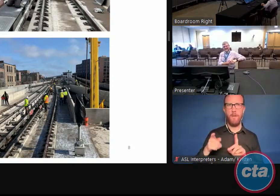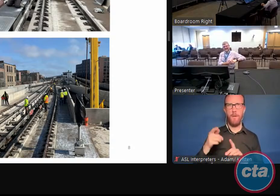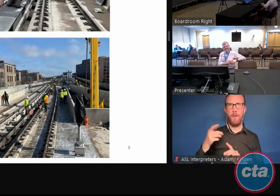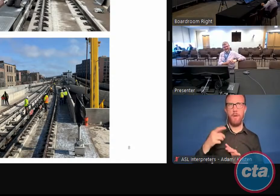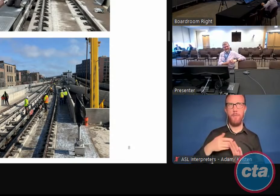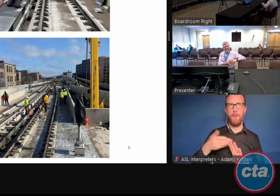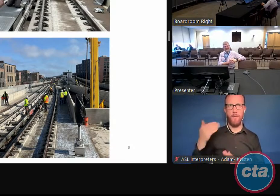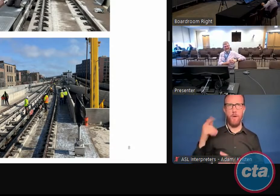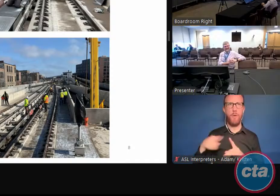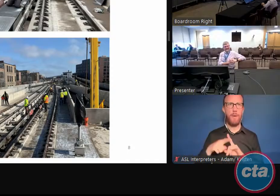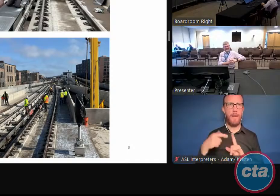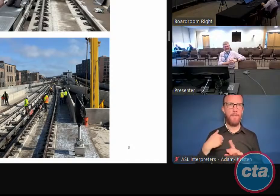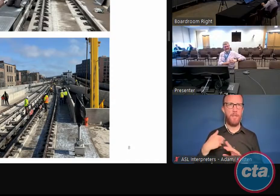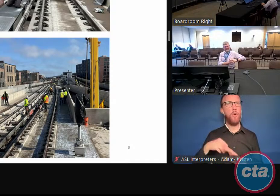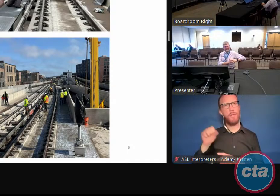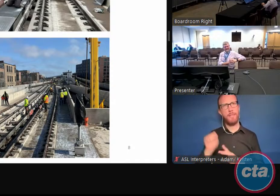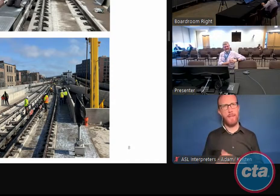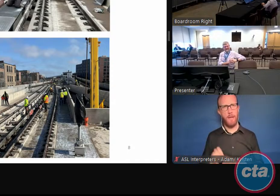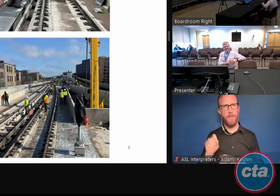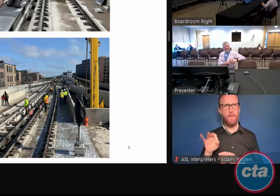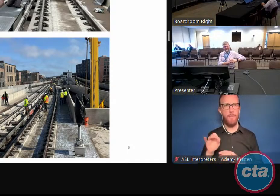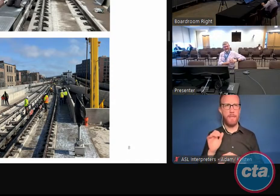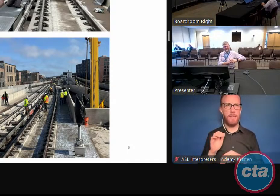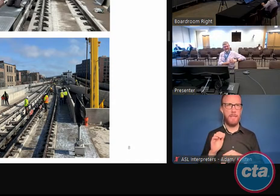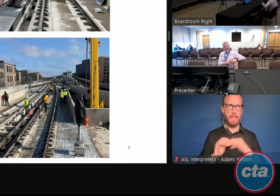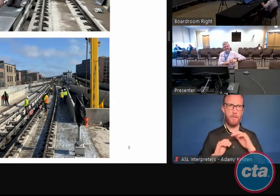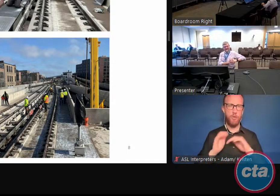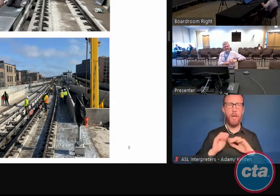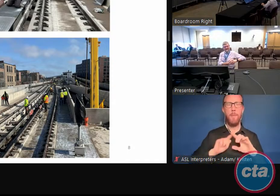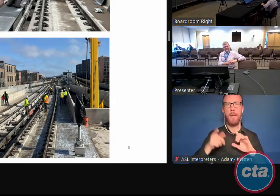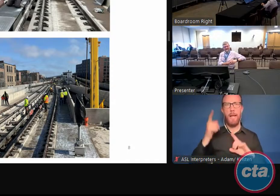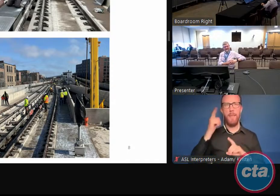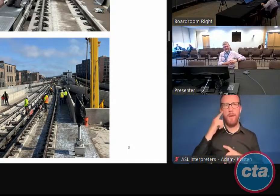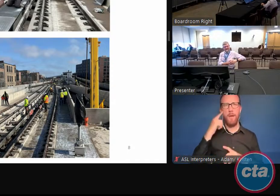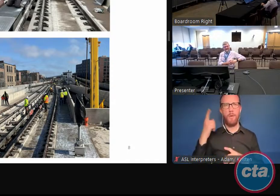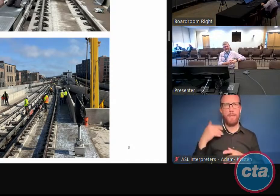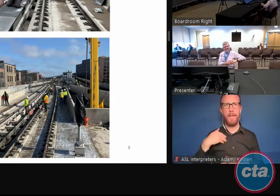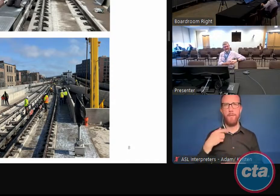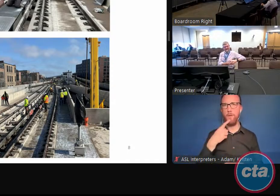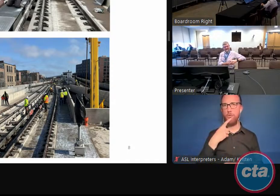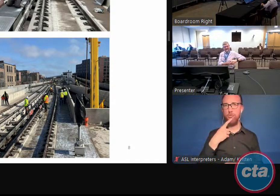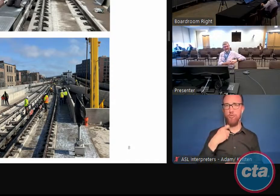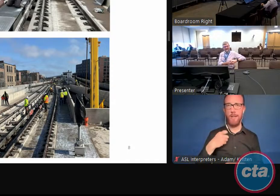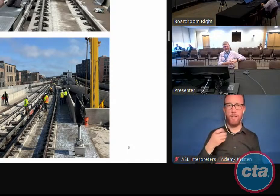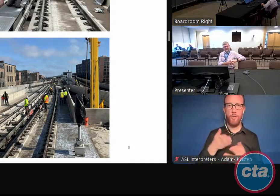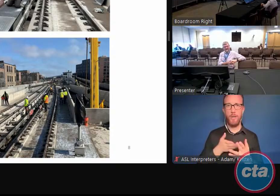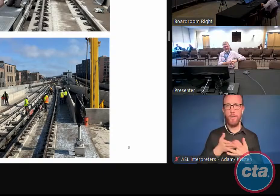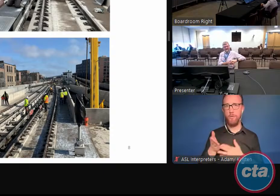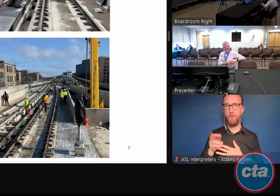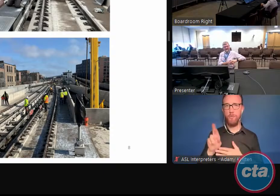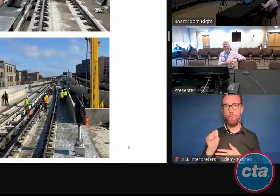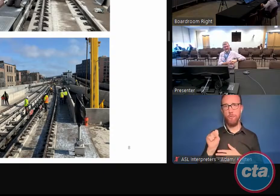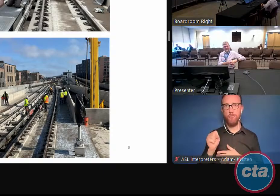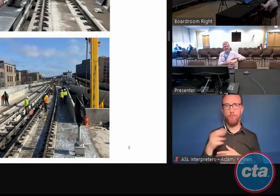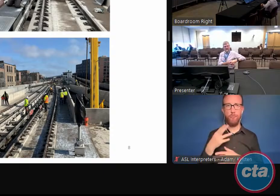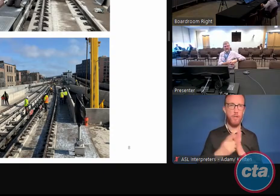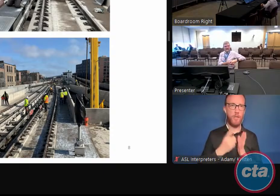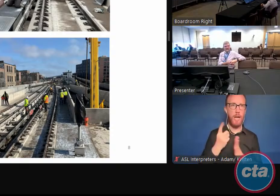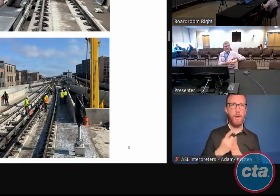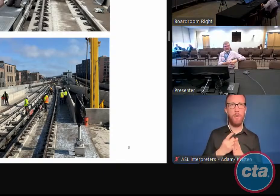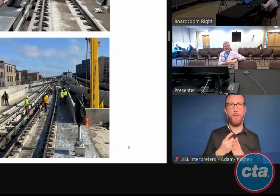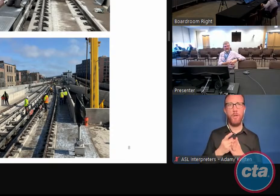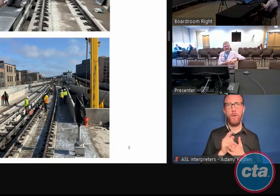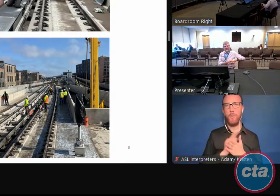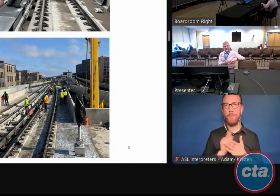reconstruction. And I always thought about, having, Red Line service run through rush hour or weekday express to